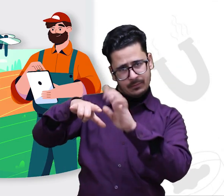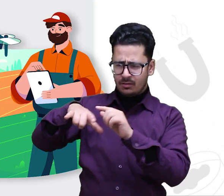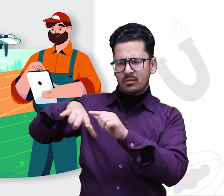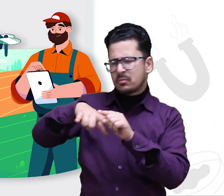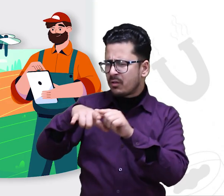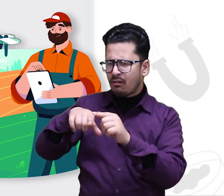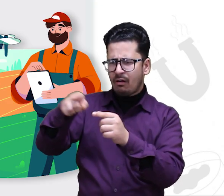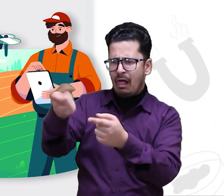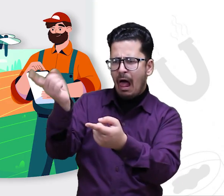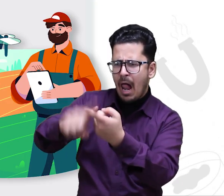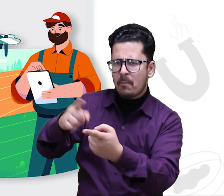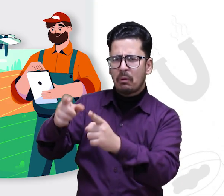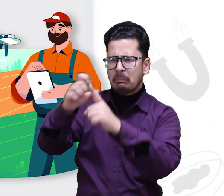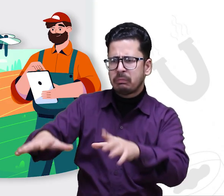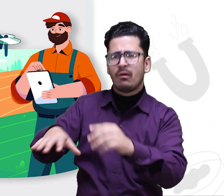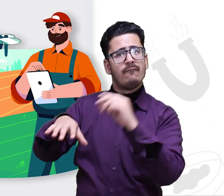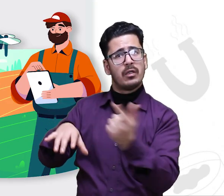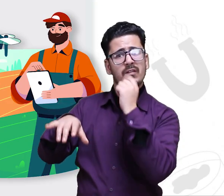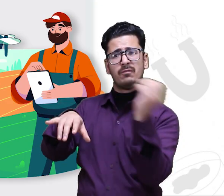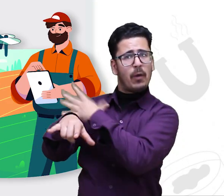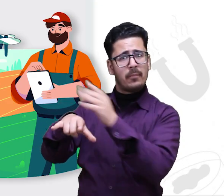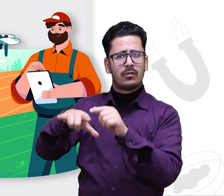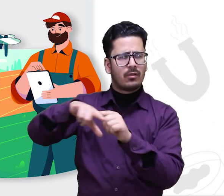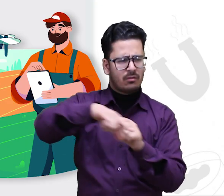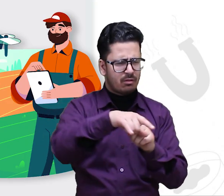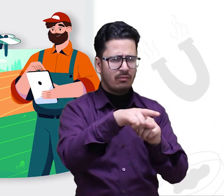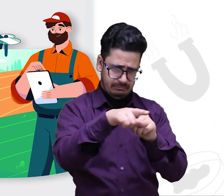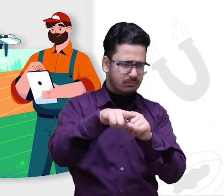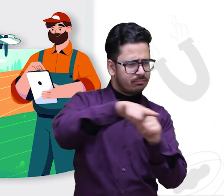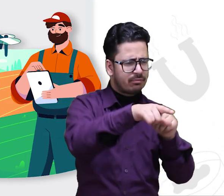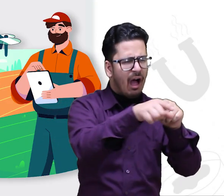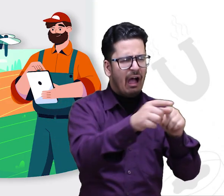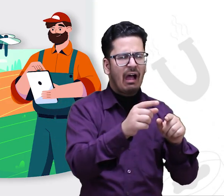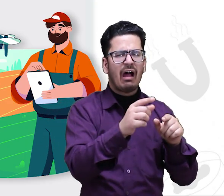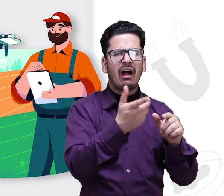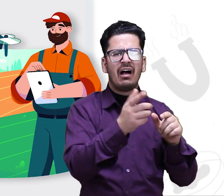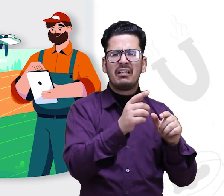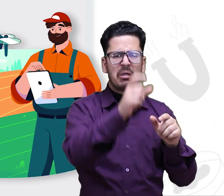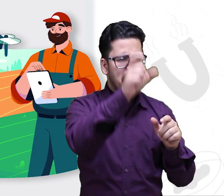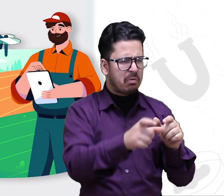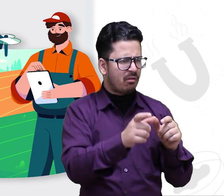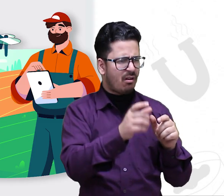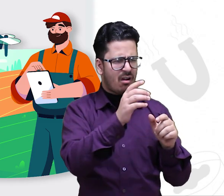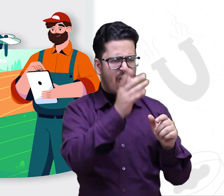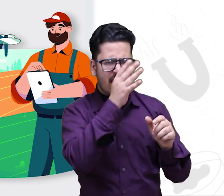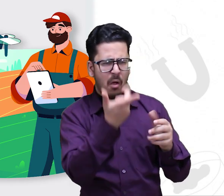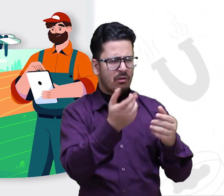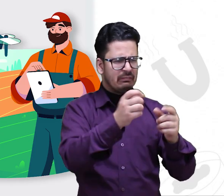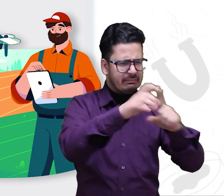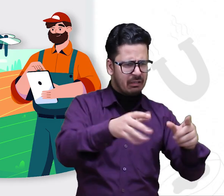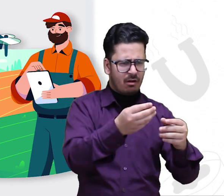Drones also help with regulatory compliance and environmental enforcement.